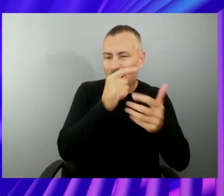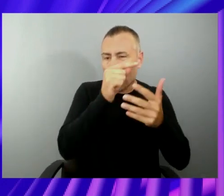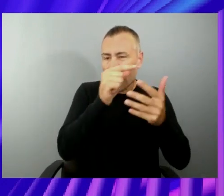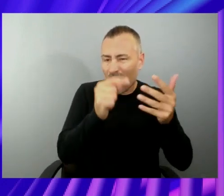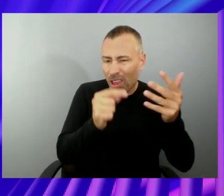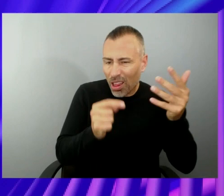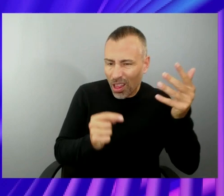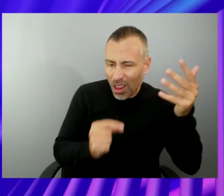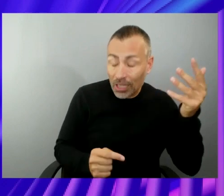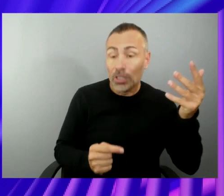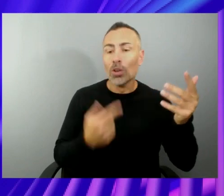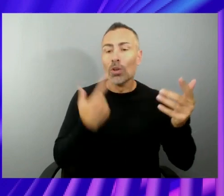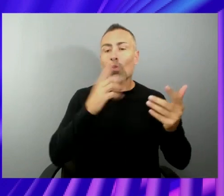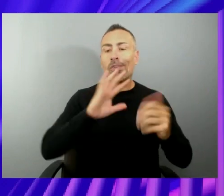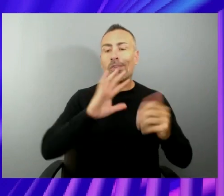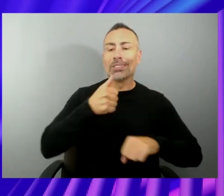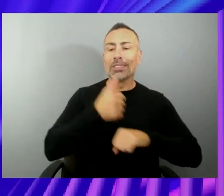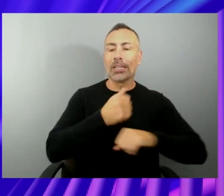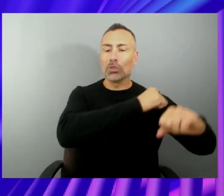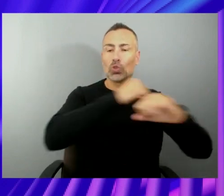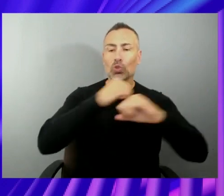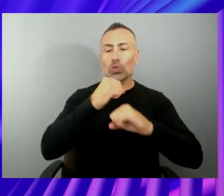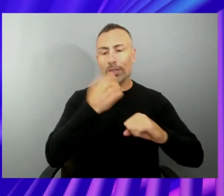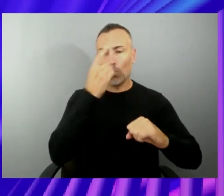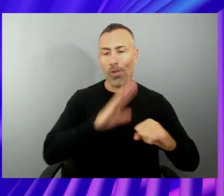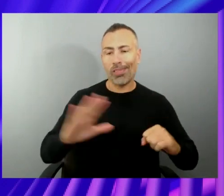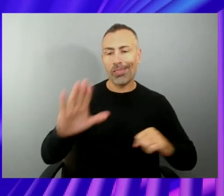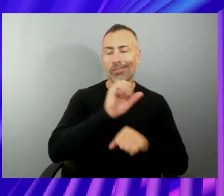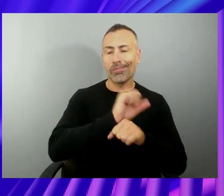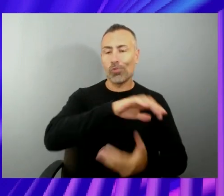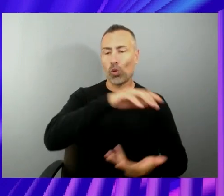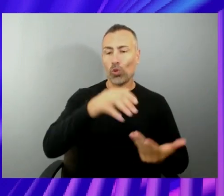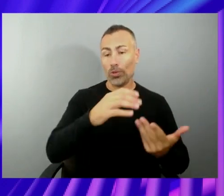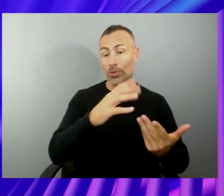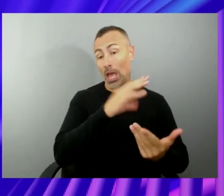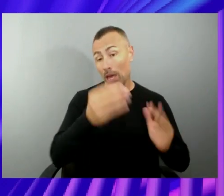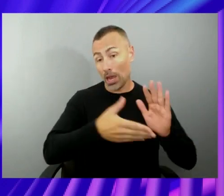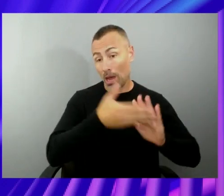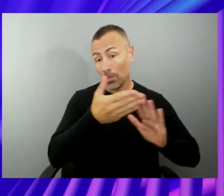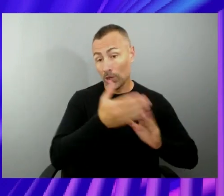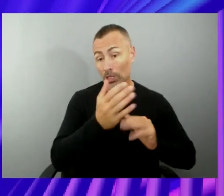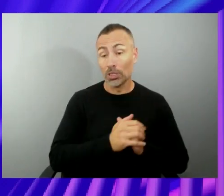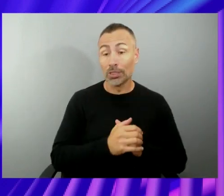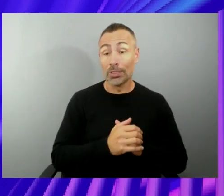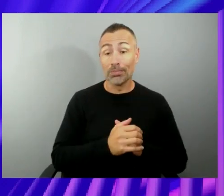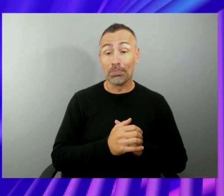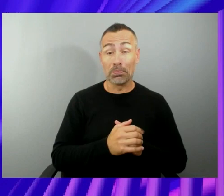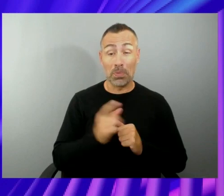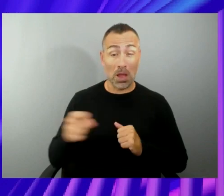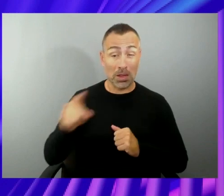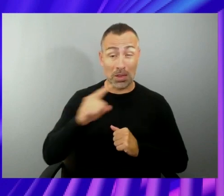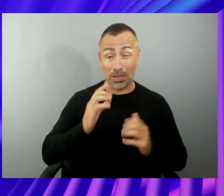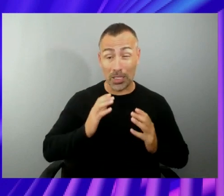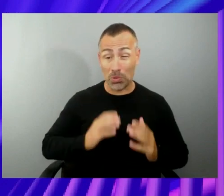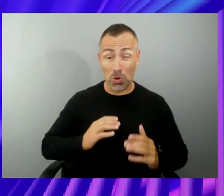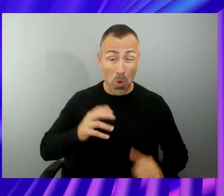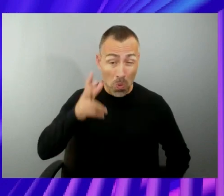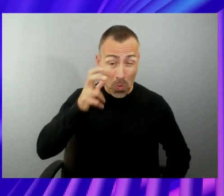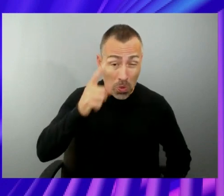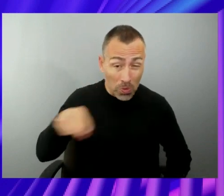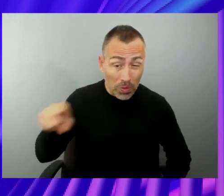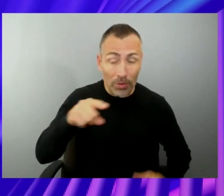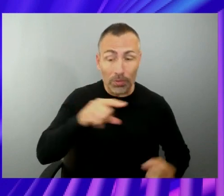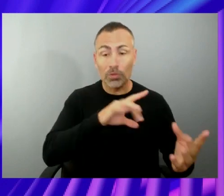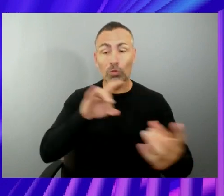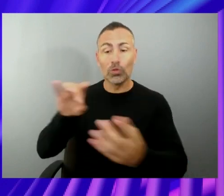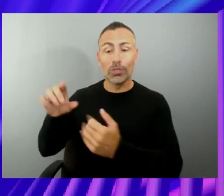workloads and their own operations. So we've gotten just fabulous feedback from customers on that. Another one that we've built is CloudSocket